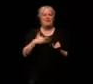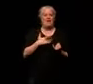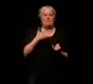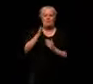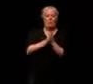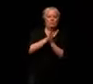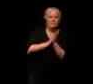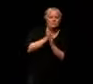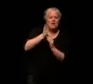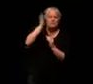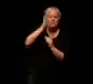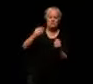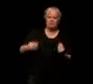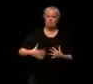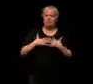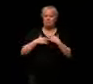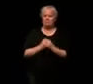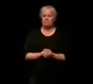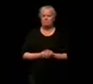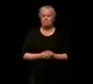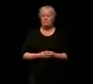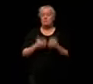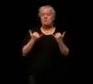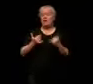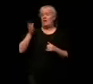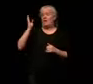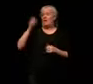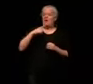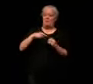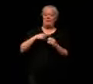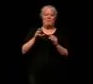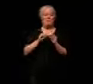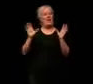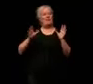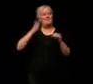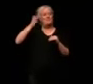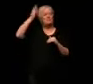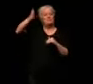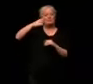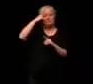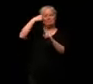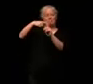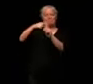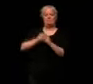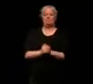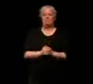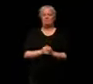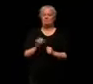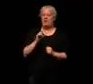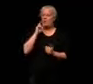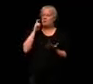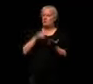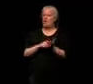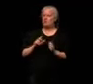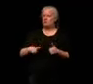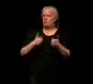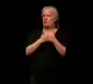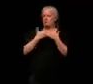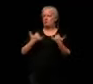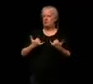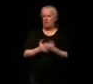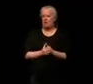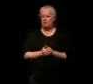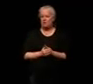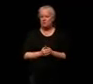Today I want to talk about the bright future but also want to acknowledge our precarious present because if we are